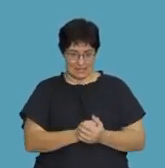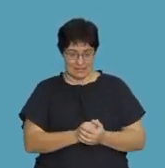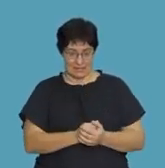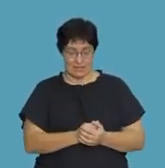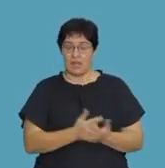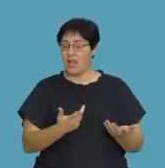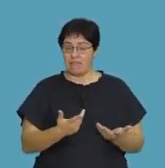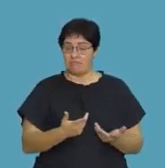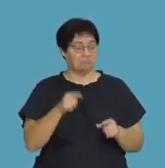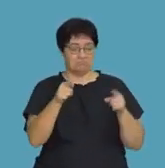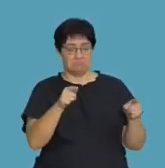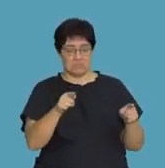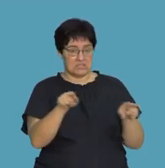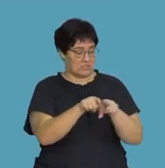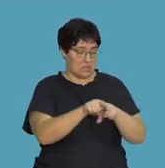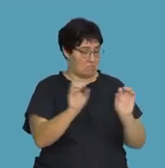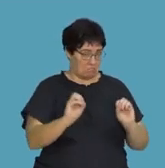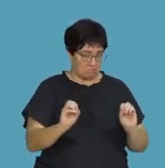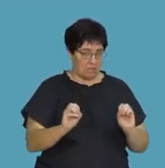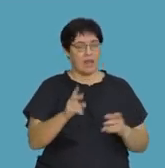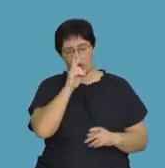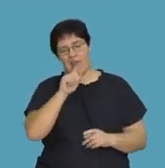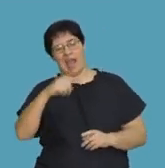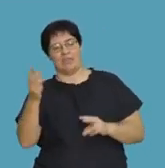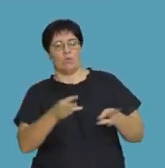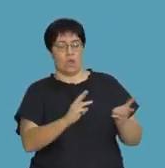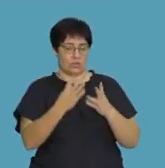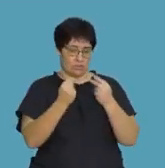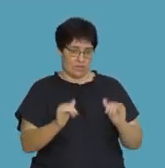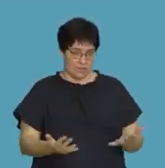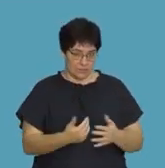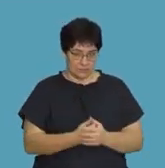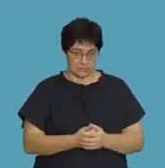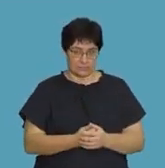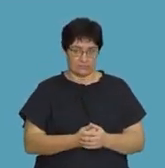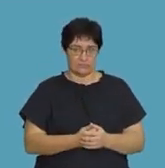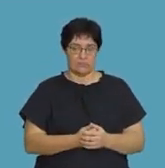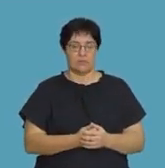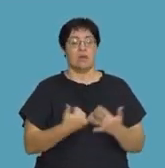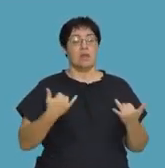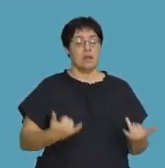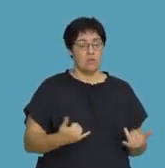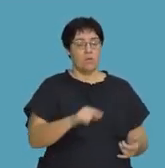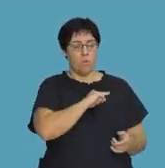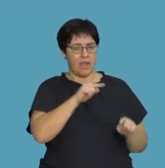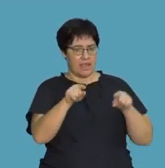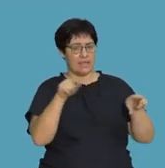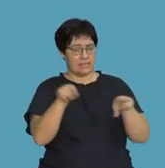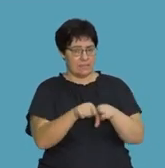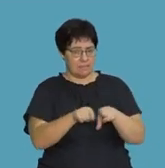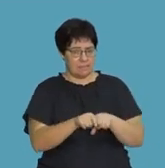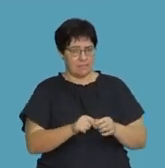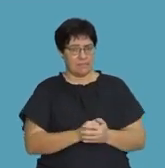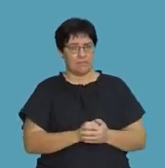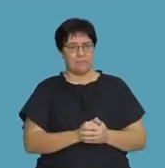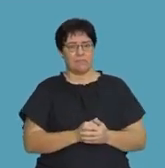the radicals. If your answer is no, then look at some other method of solving this. But now, because they are the same,